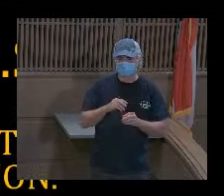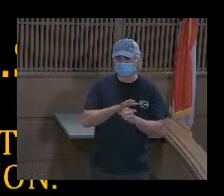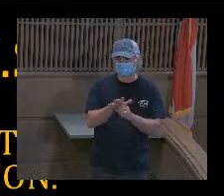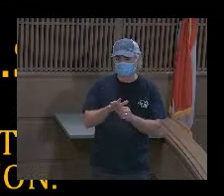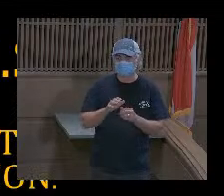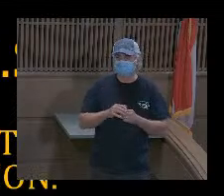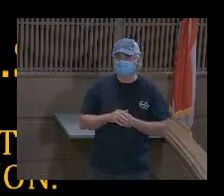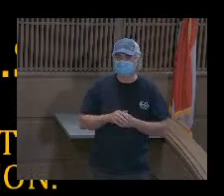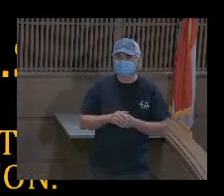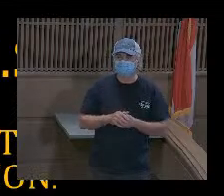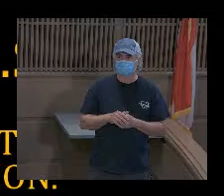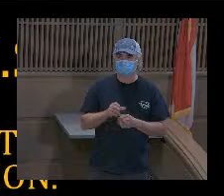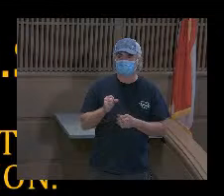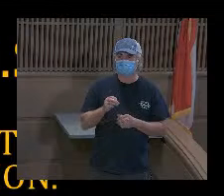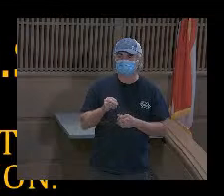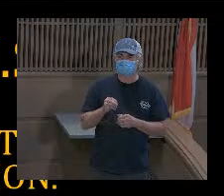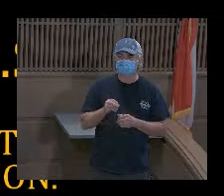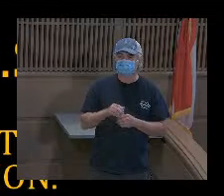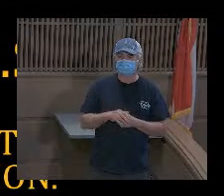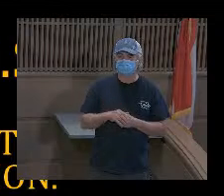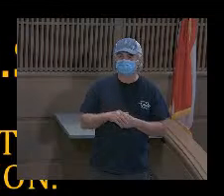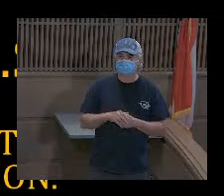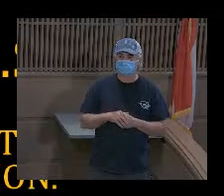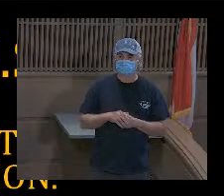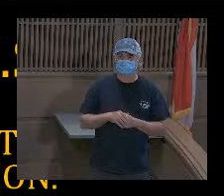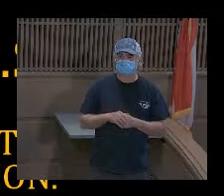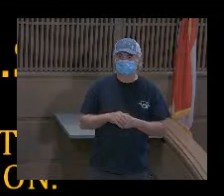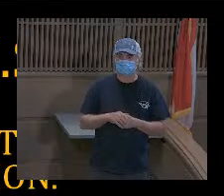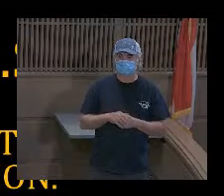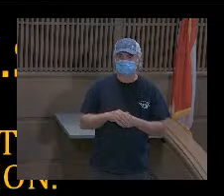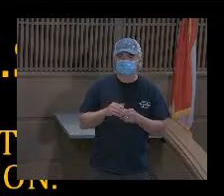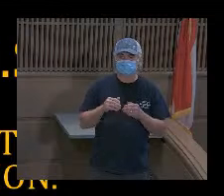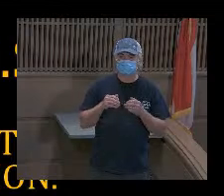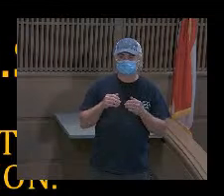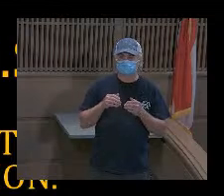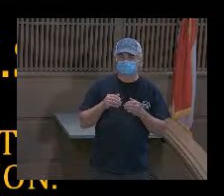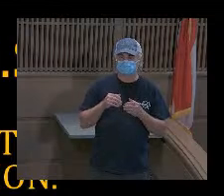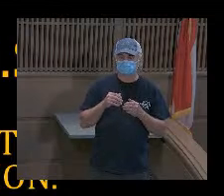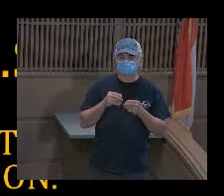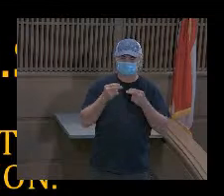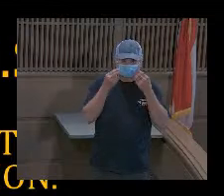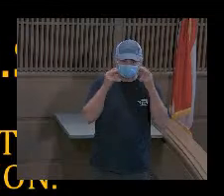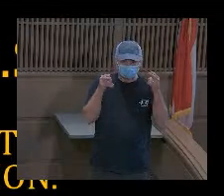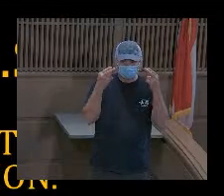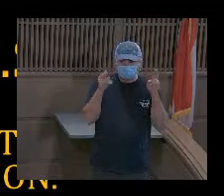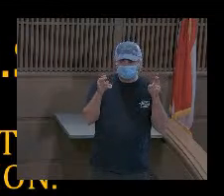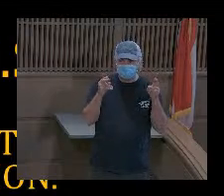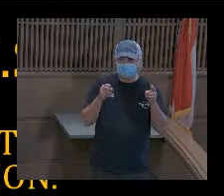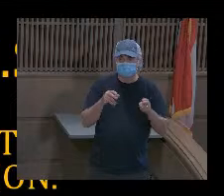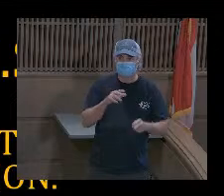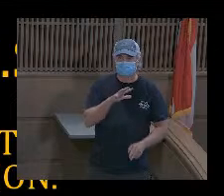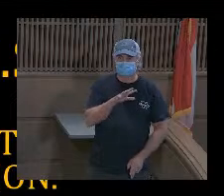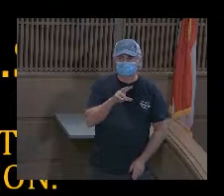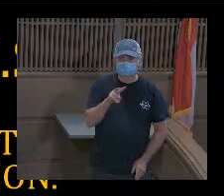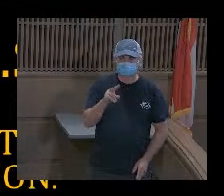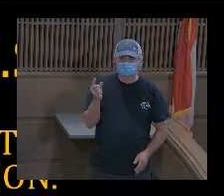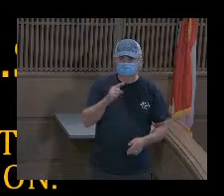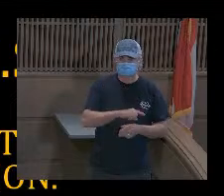So the countdown is on. You've got 52 days before Halloween. You've got 77